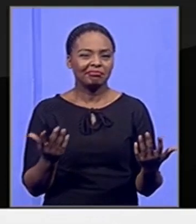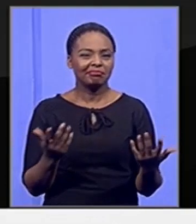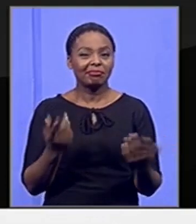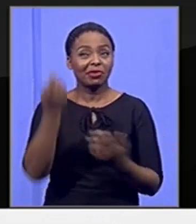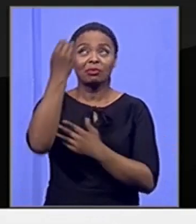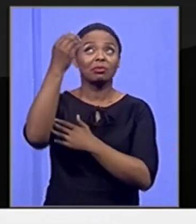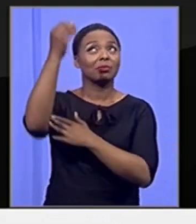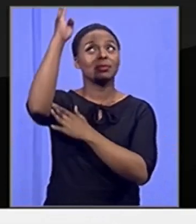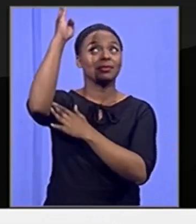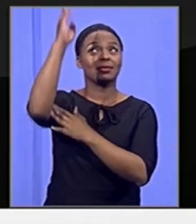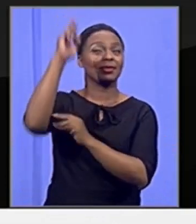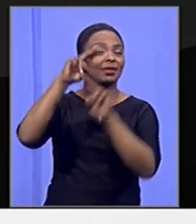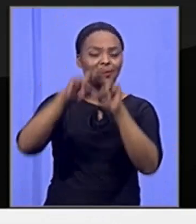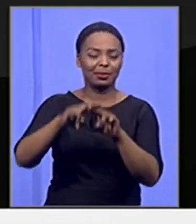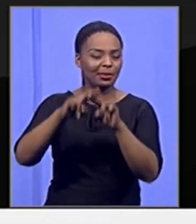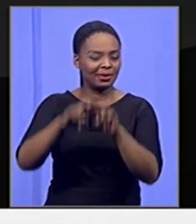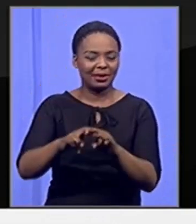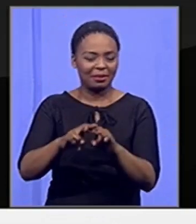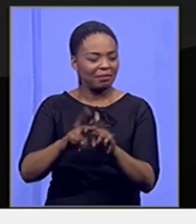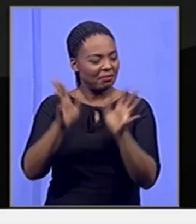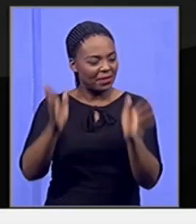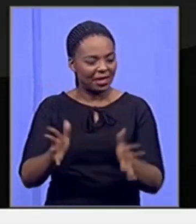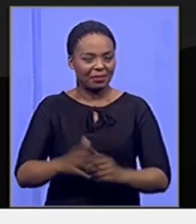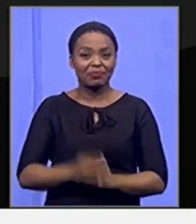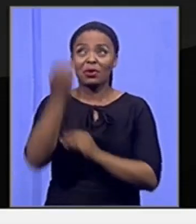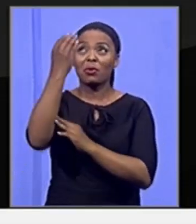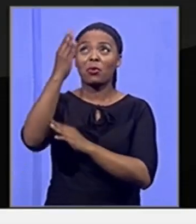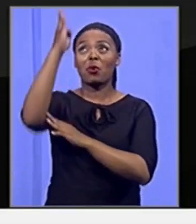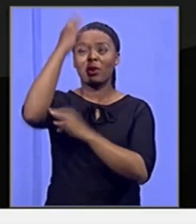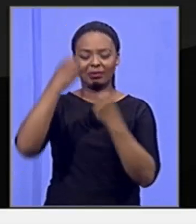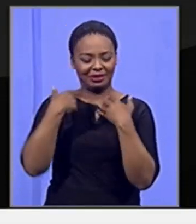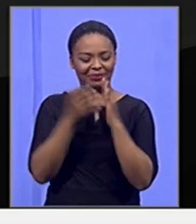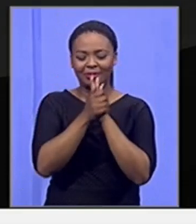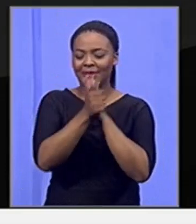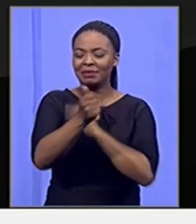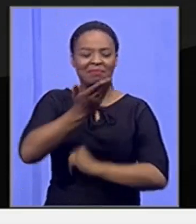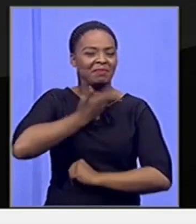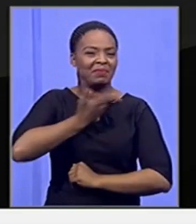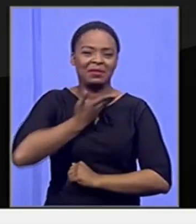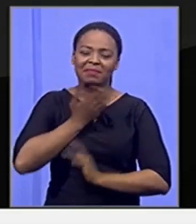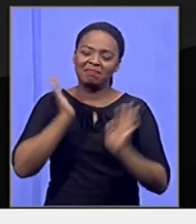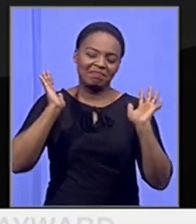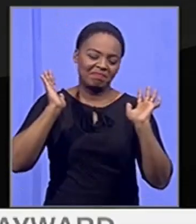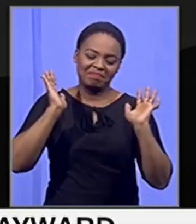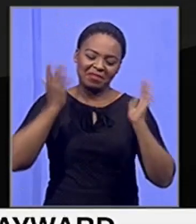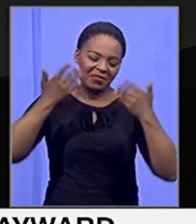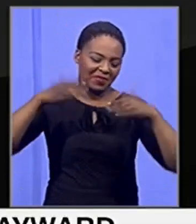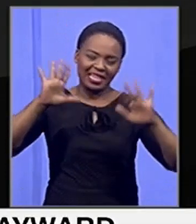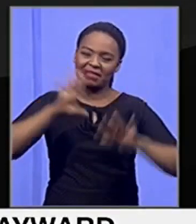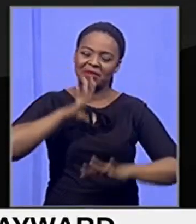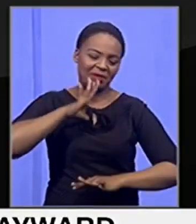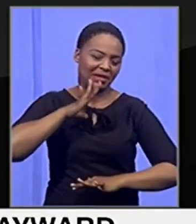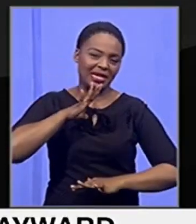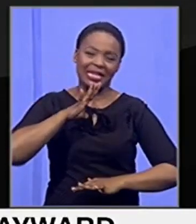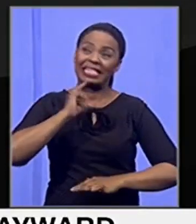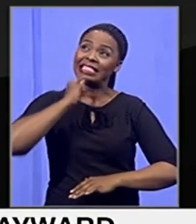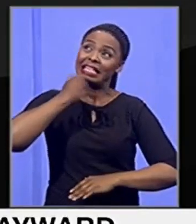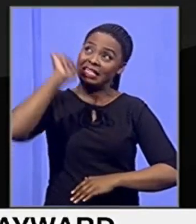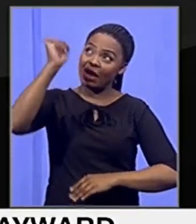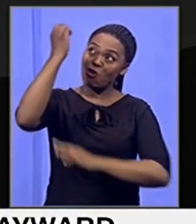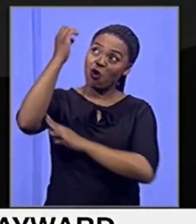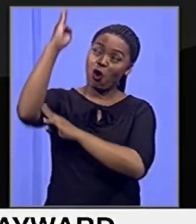godimo. Utla modimo a mo file se a mo file go sona. Ke sephiri sa modimo gore ke